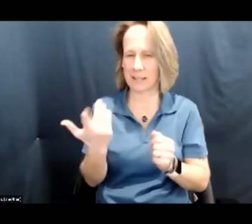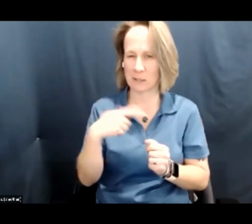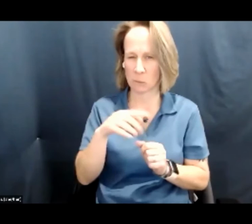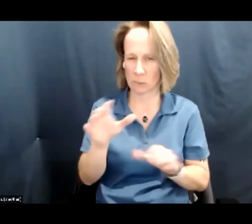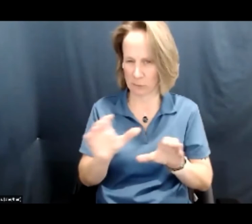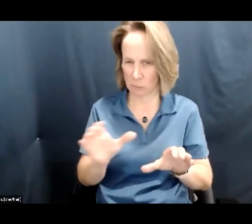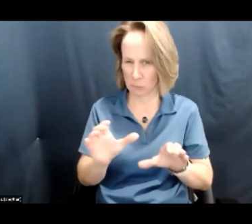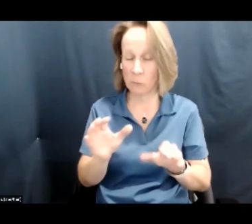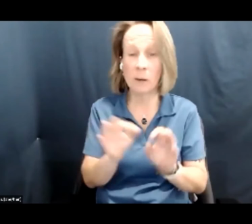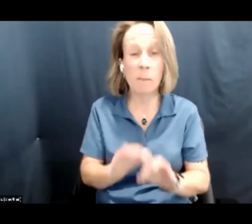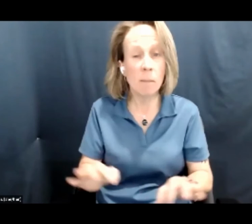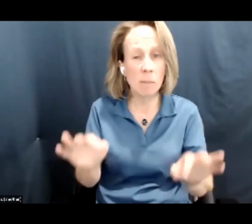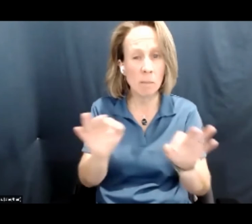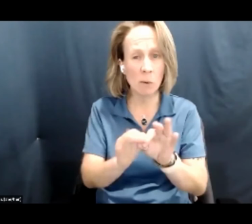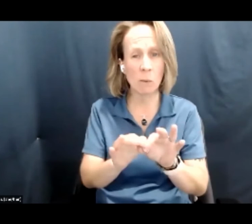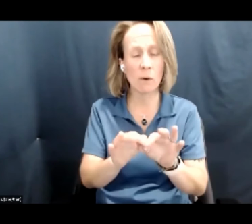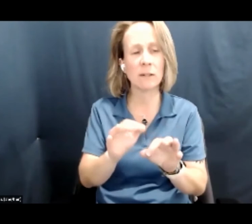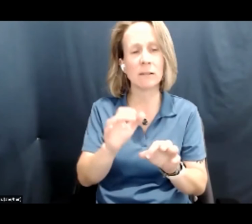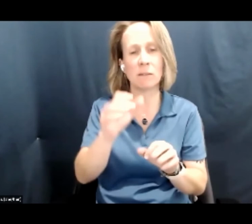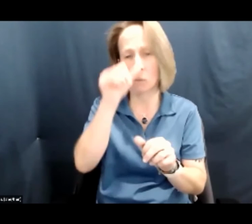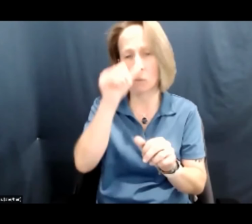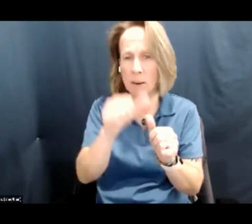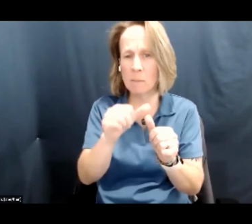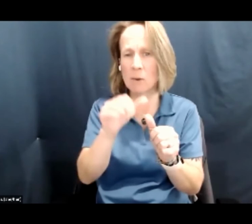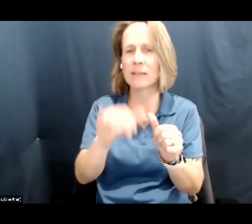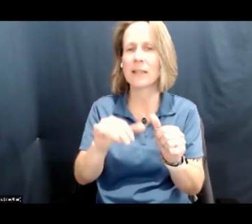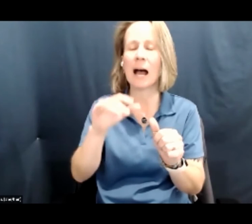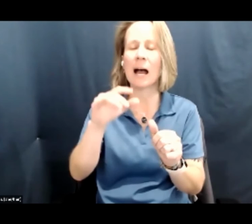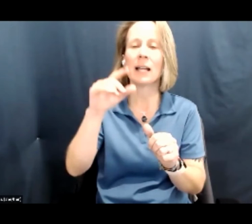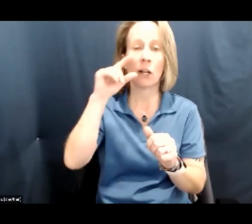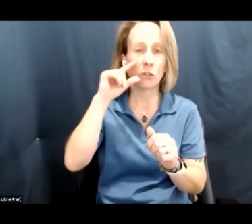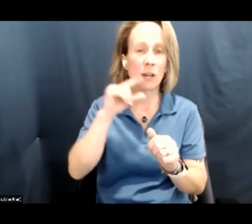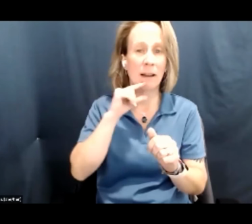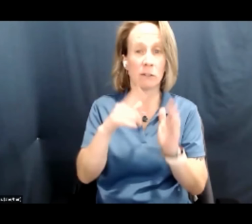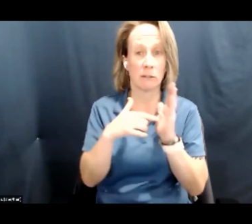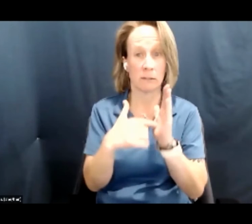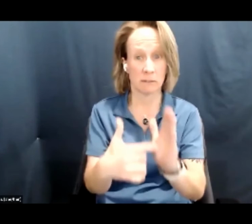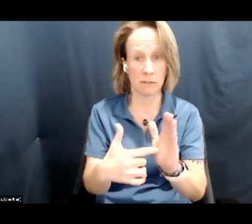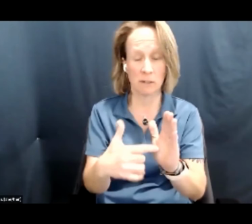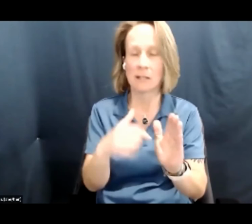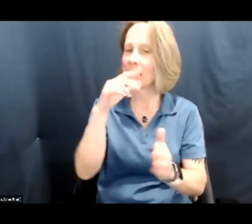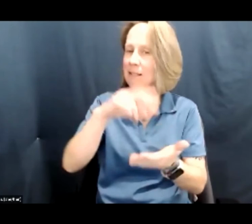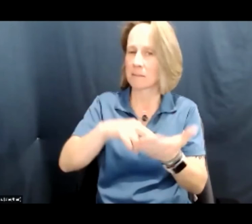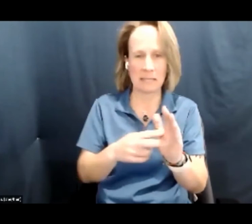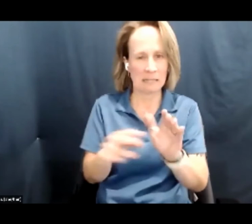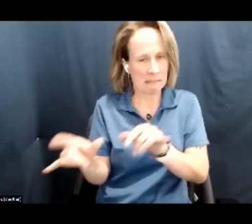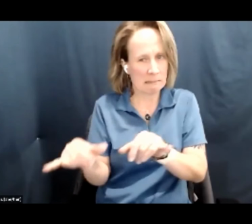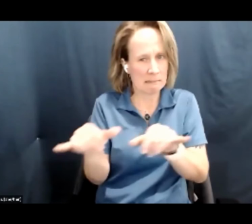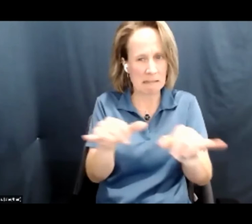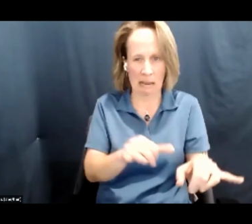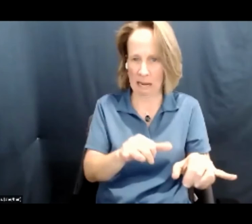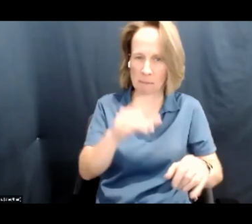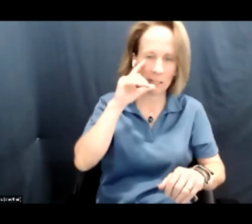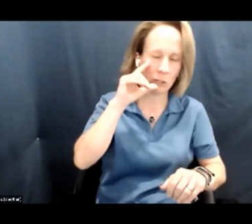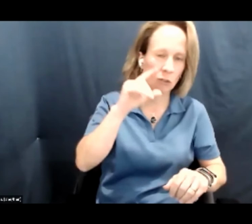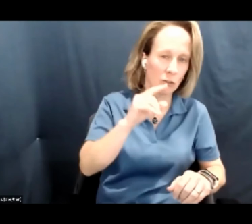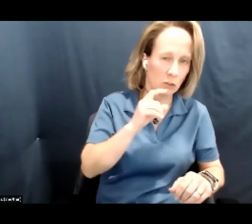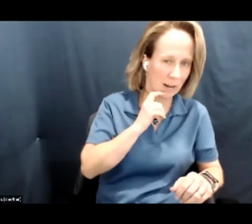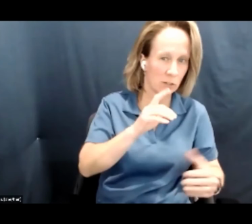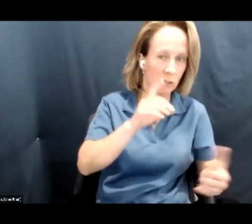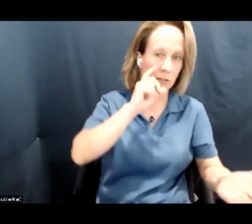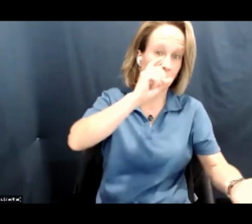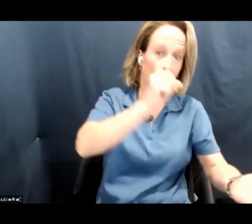mind that gender expression is not the same as gender identity. right? So if we look at this photo of this person